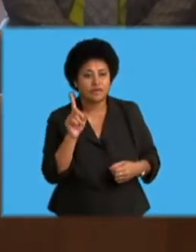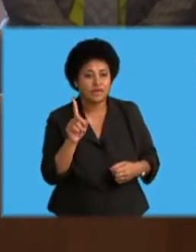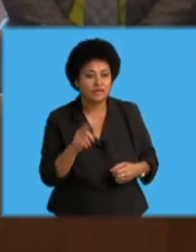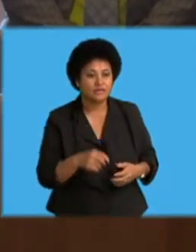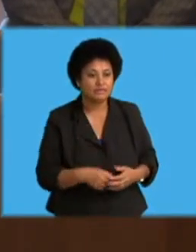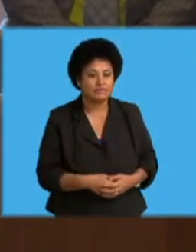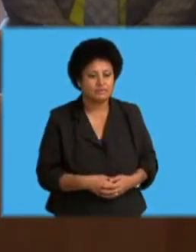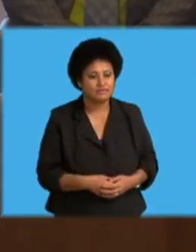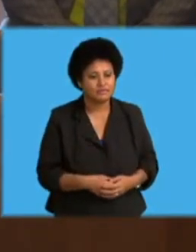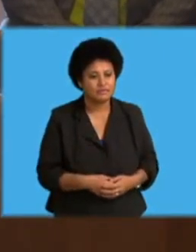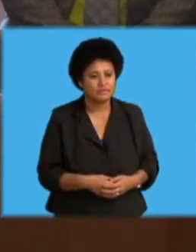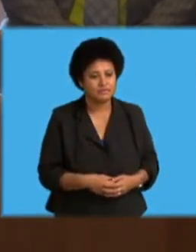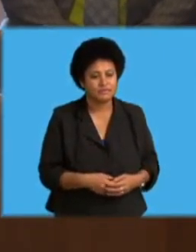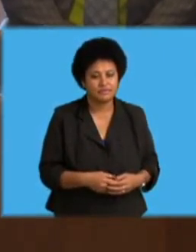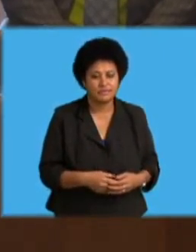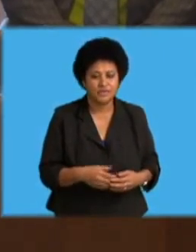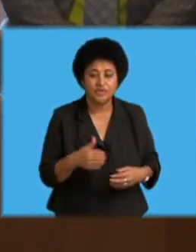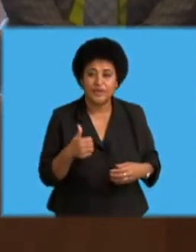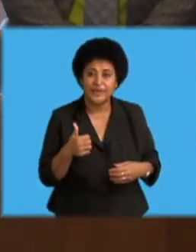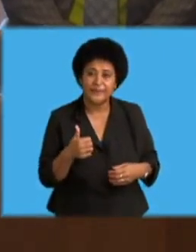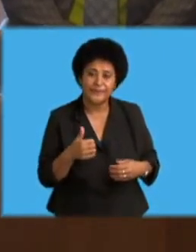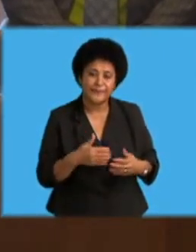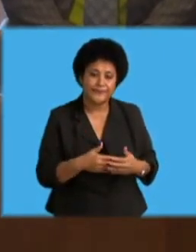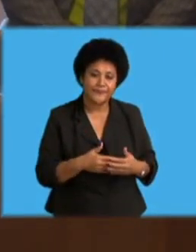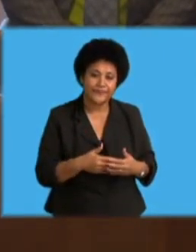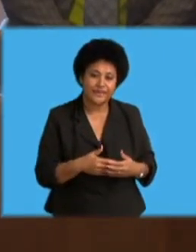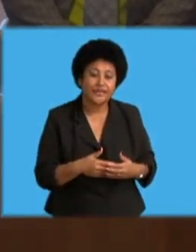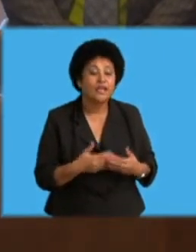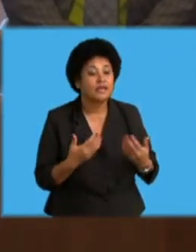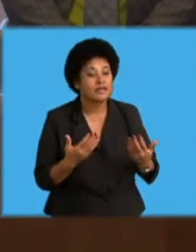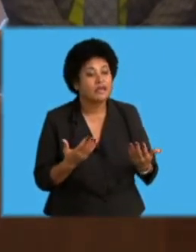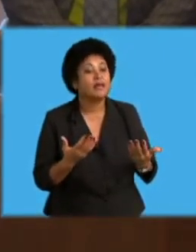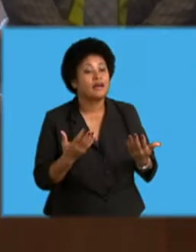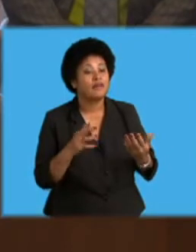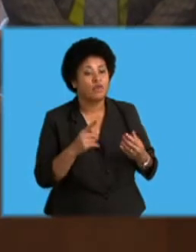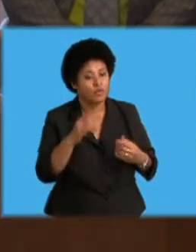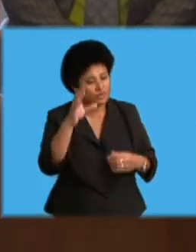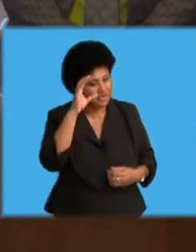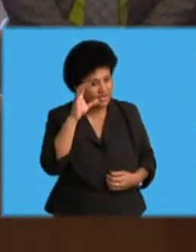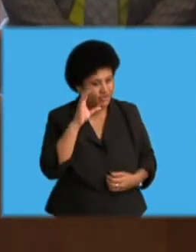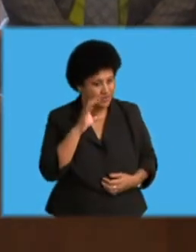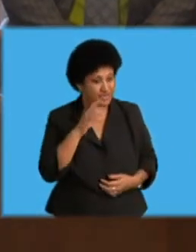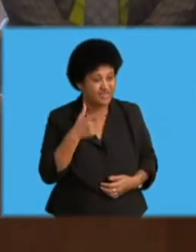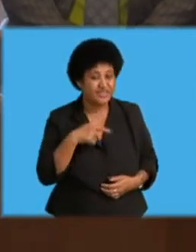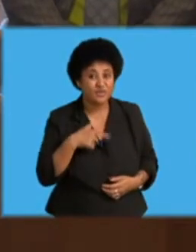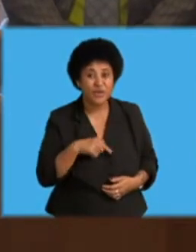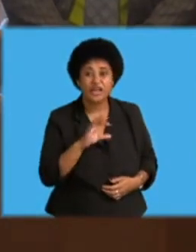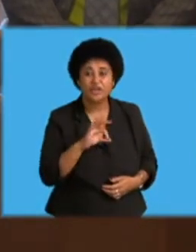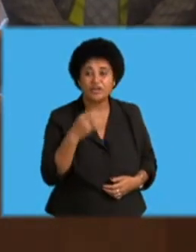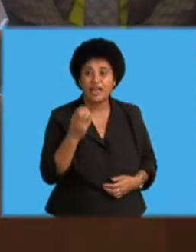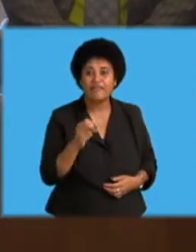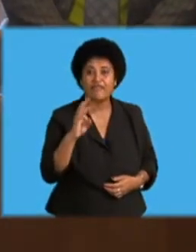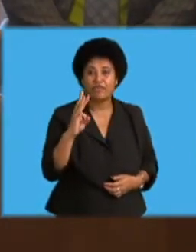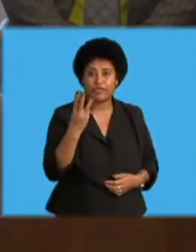health bill to the country itself. And this is why you don't have third-party